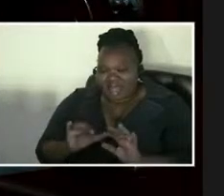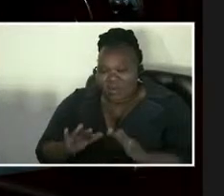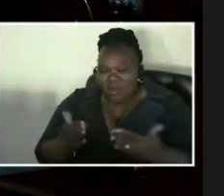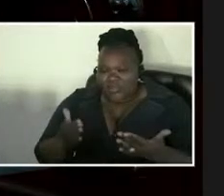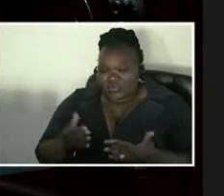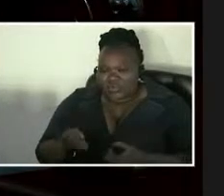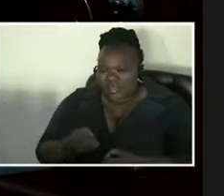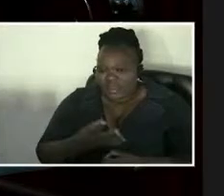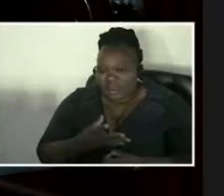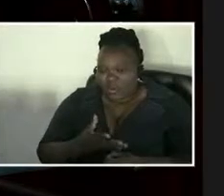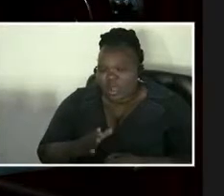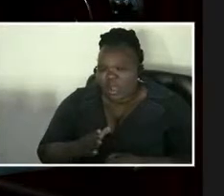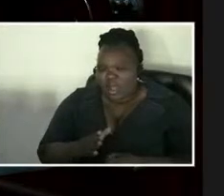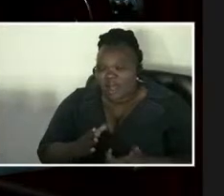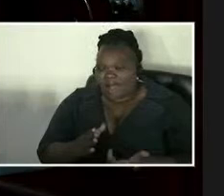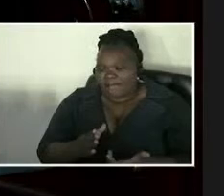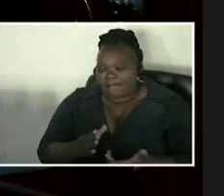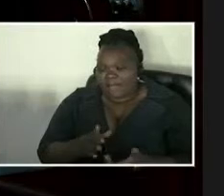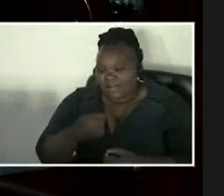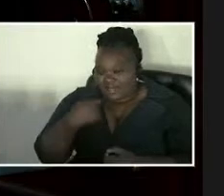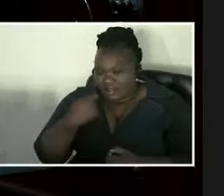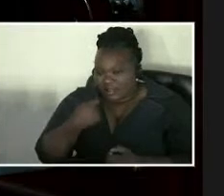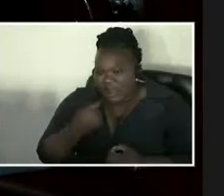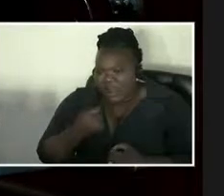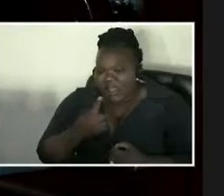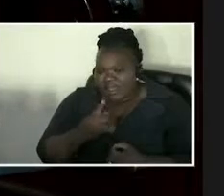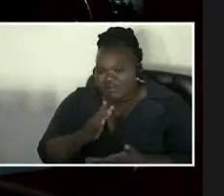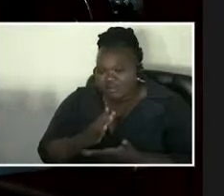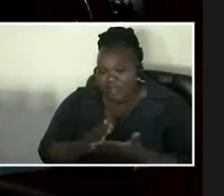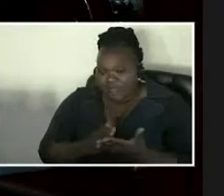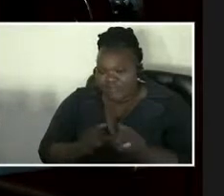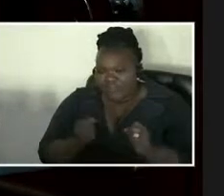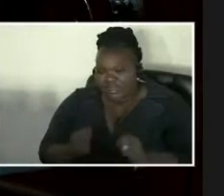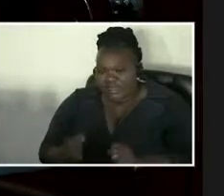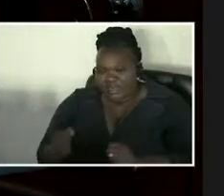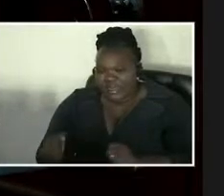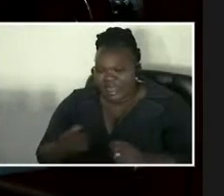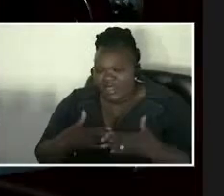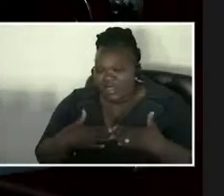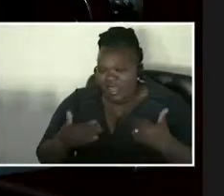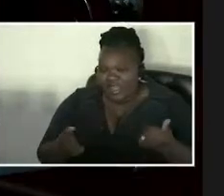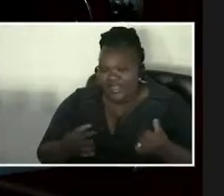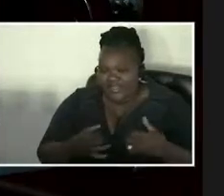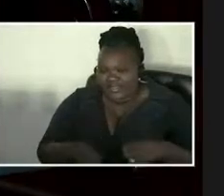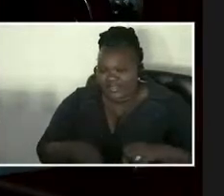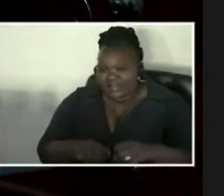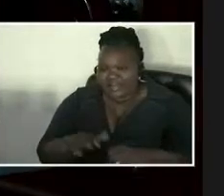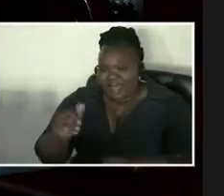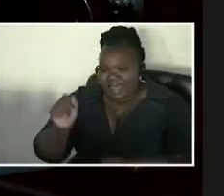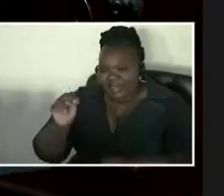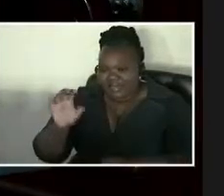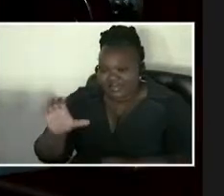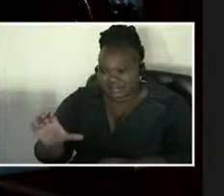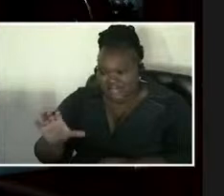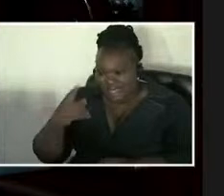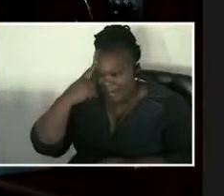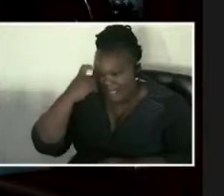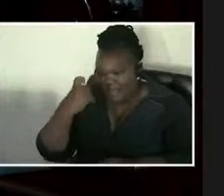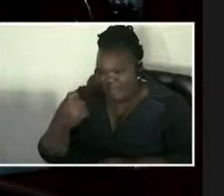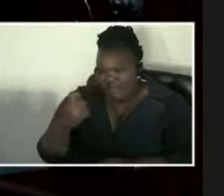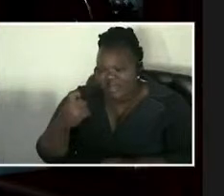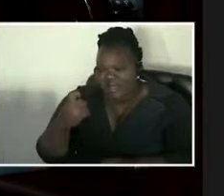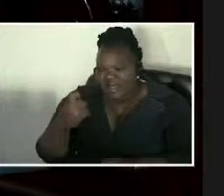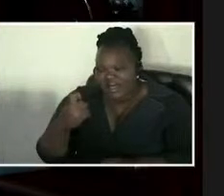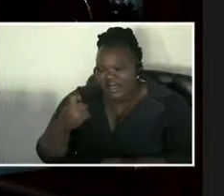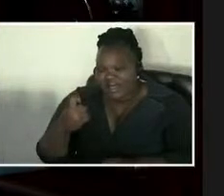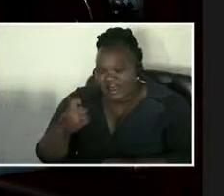medicines as part of strengthening the health systems the anc believes that the department will